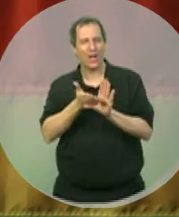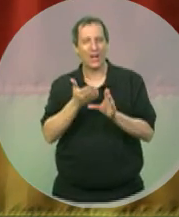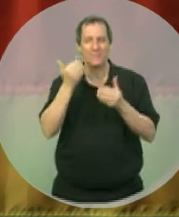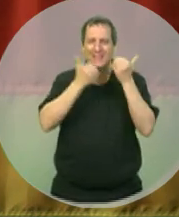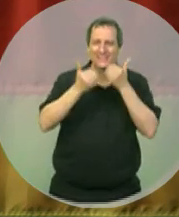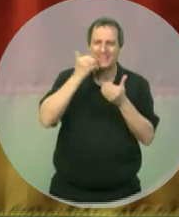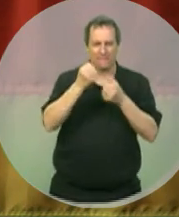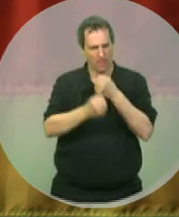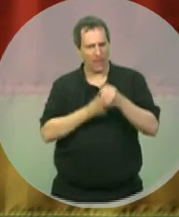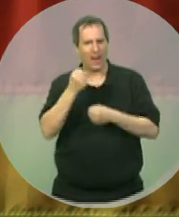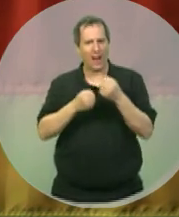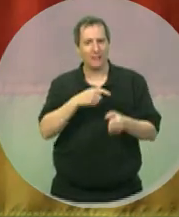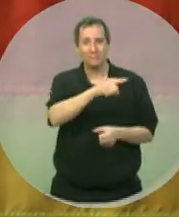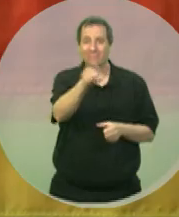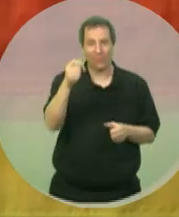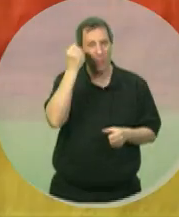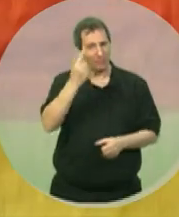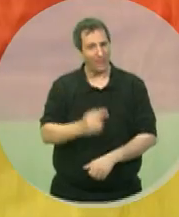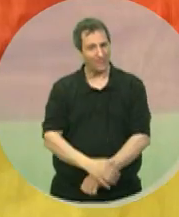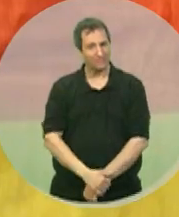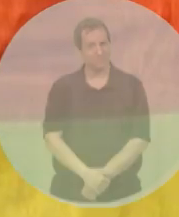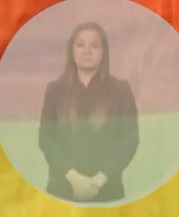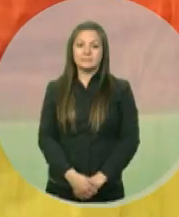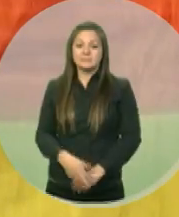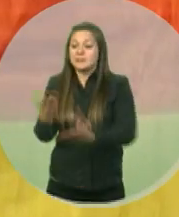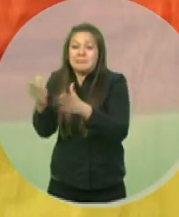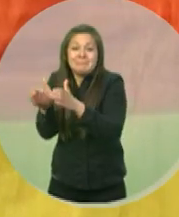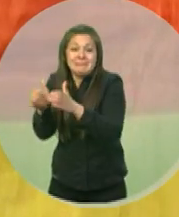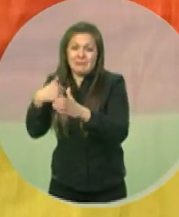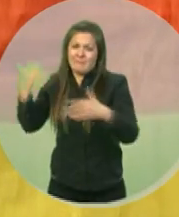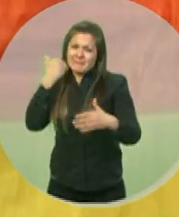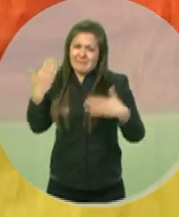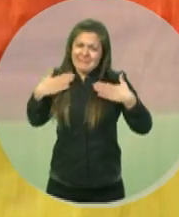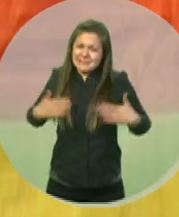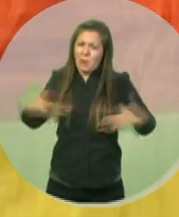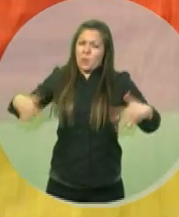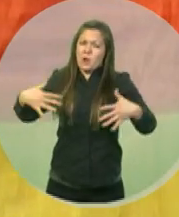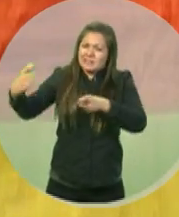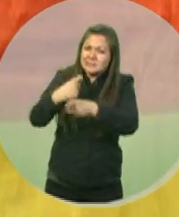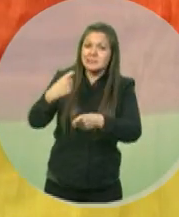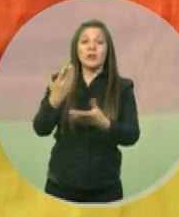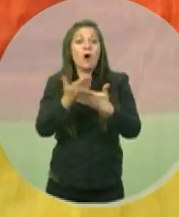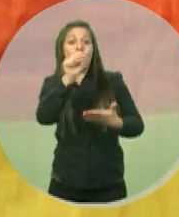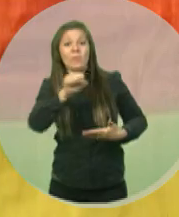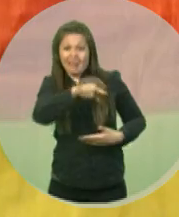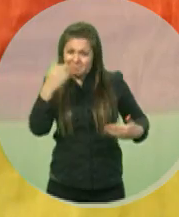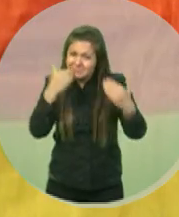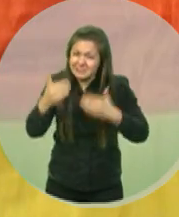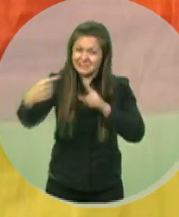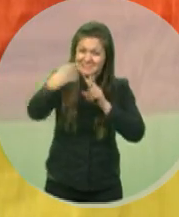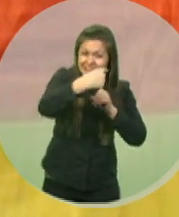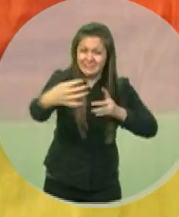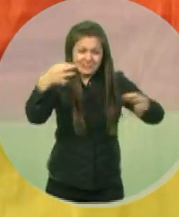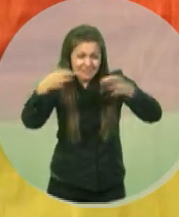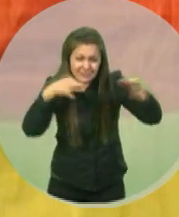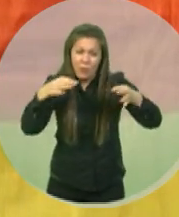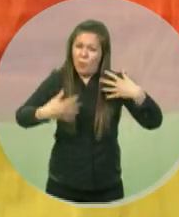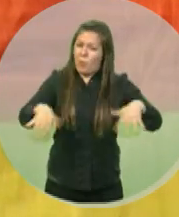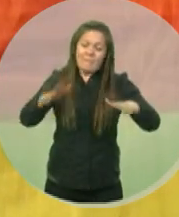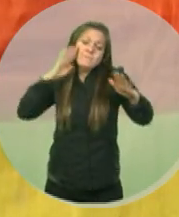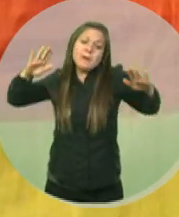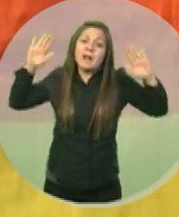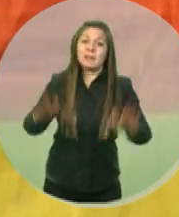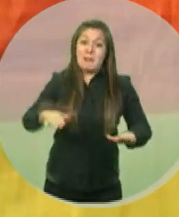Name calling hurts, Physical was more so in public school, but then in high school it was more the verbal, which I find a